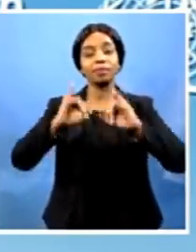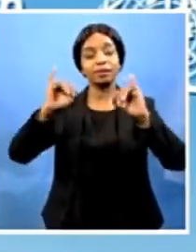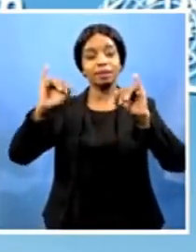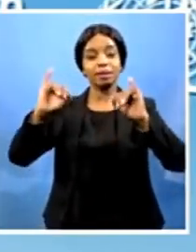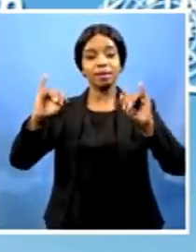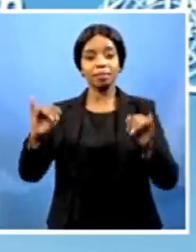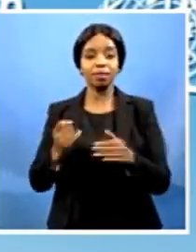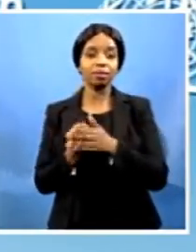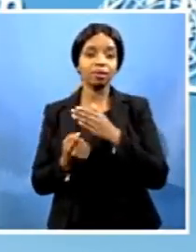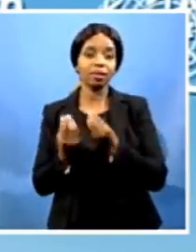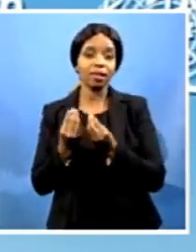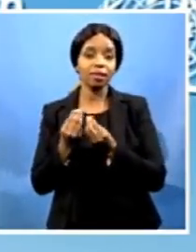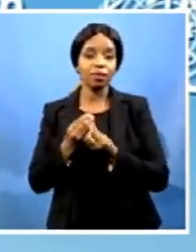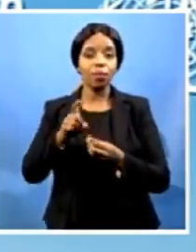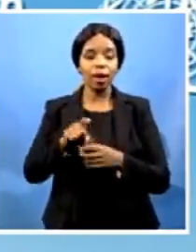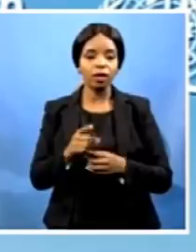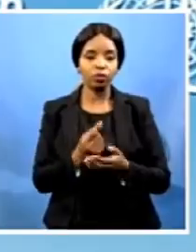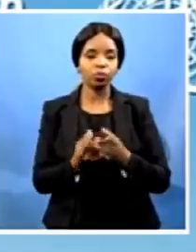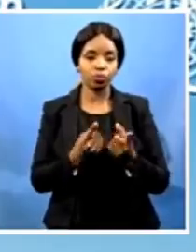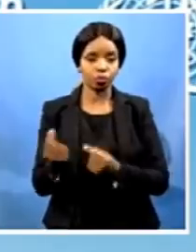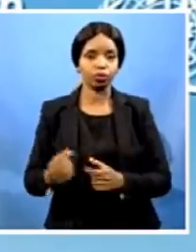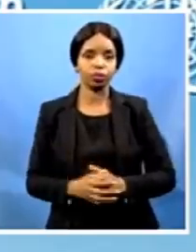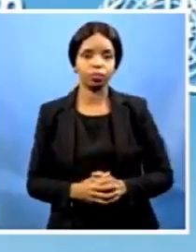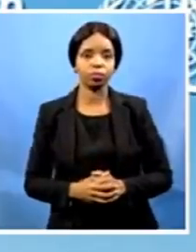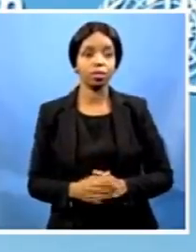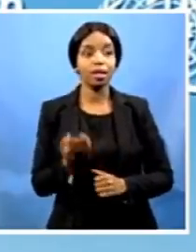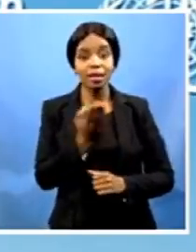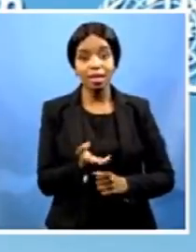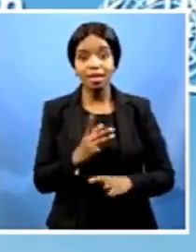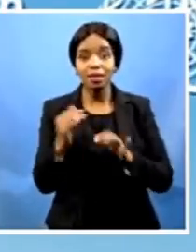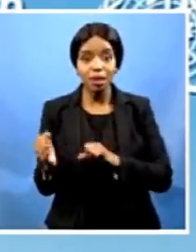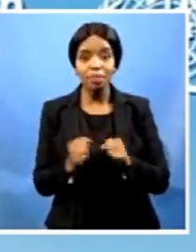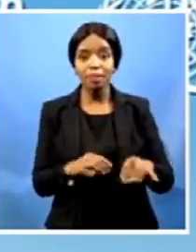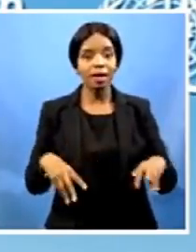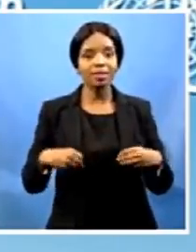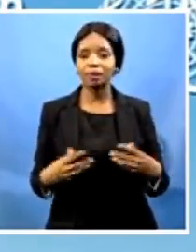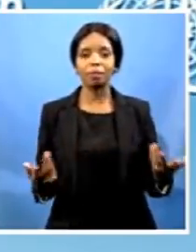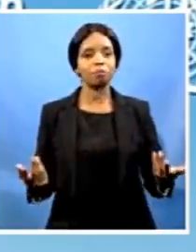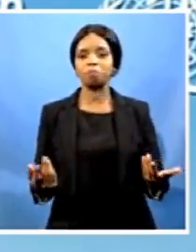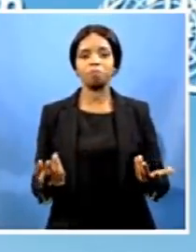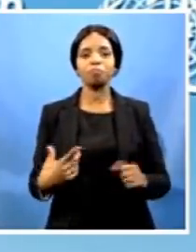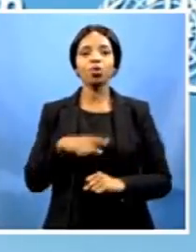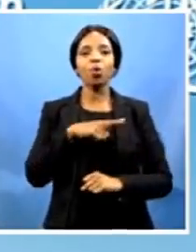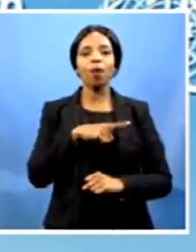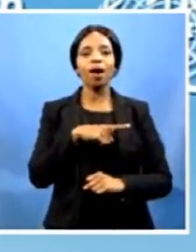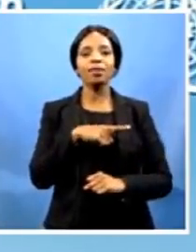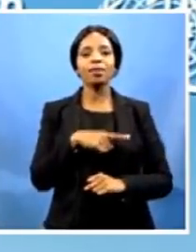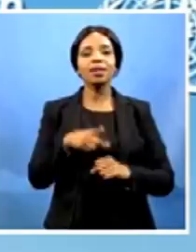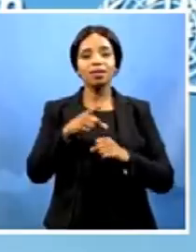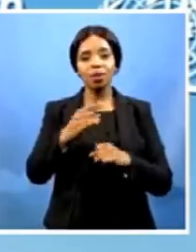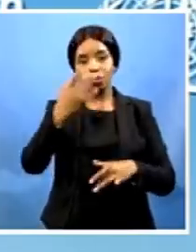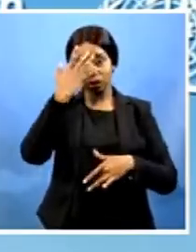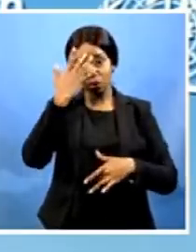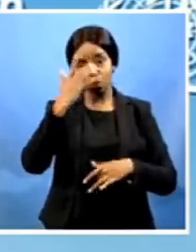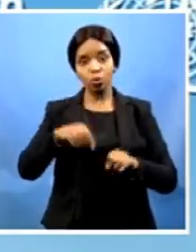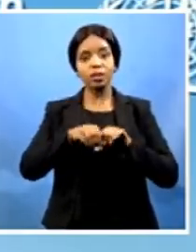remains susceptible. That means epidemics can easily reignite. One of the greatest